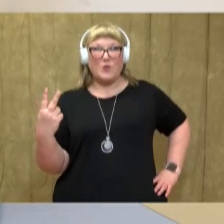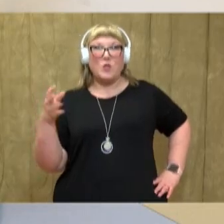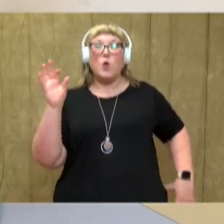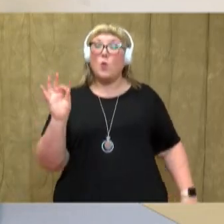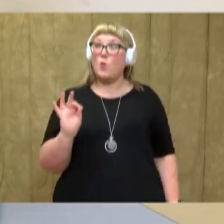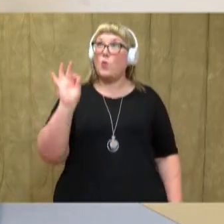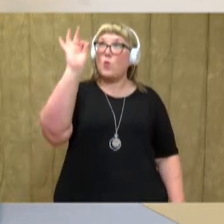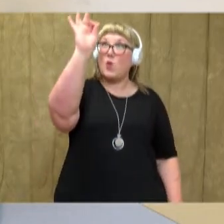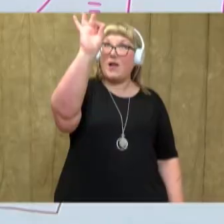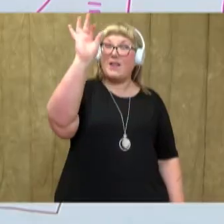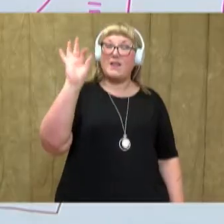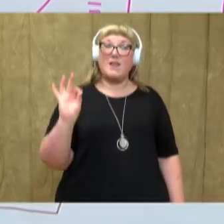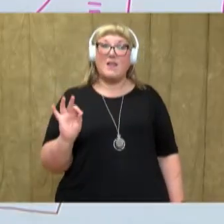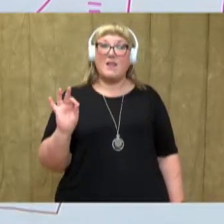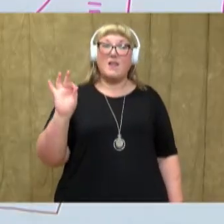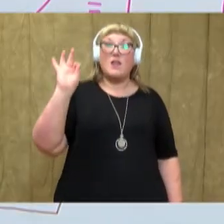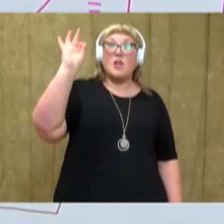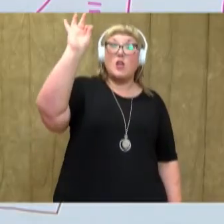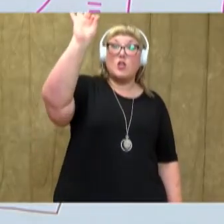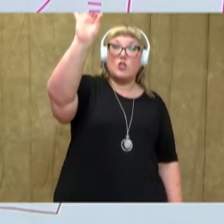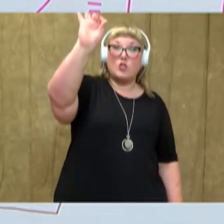good. 1,